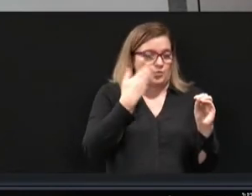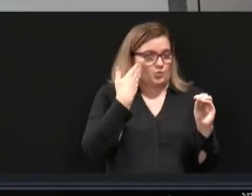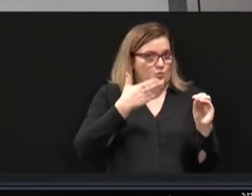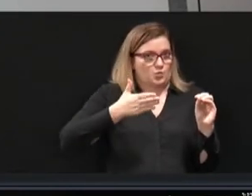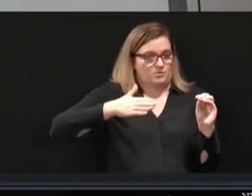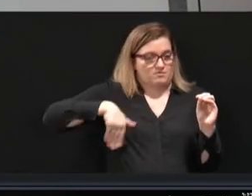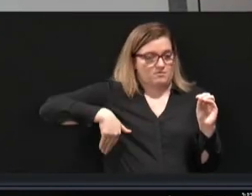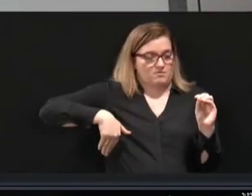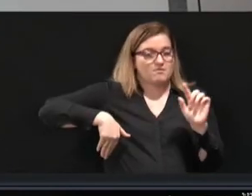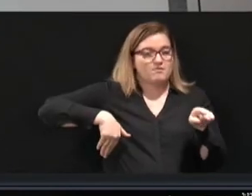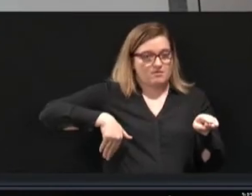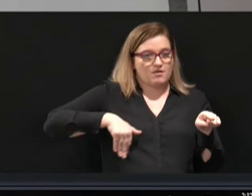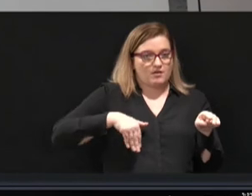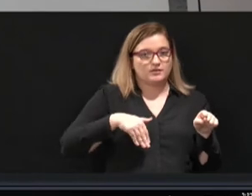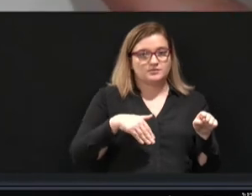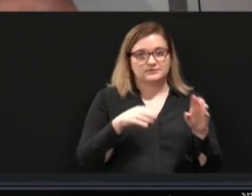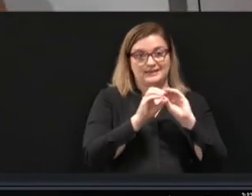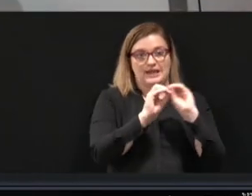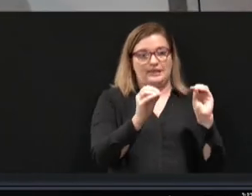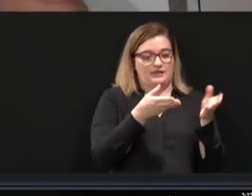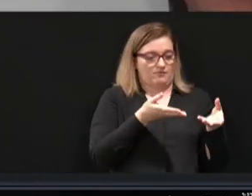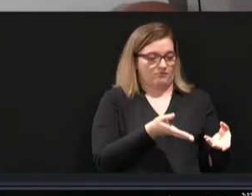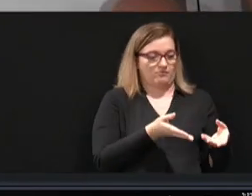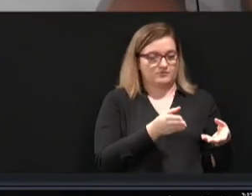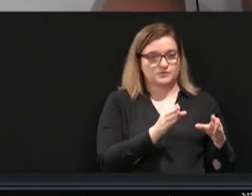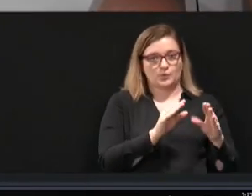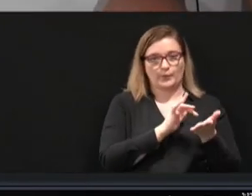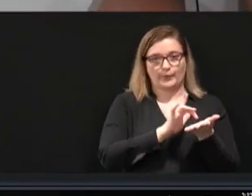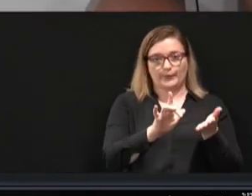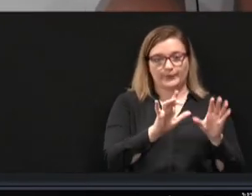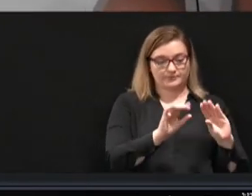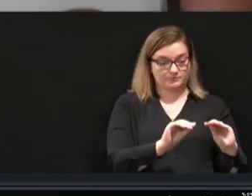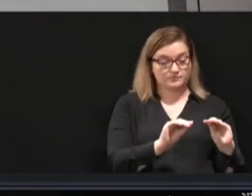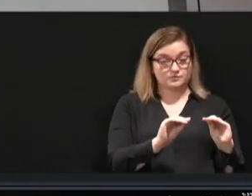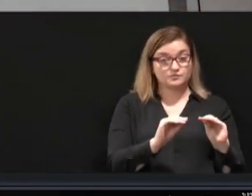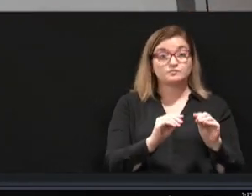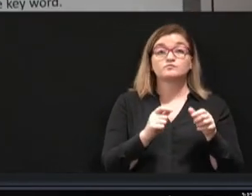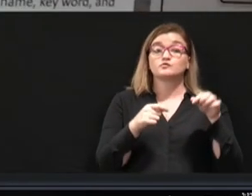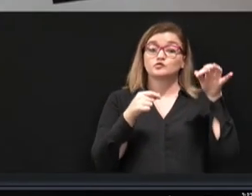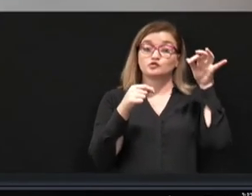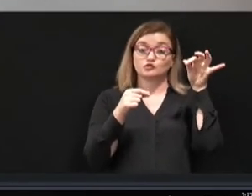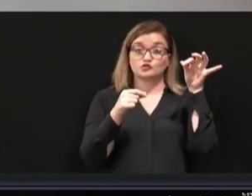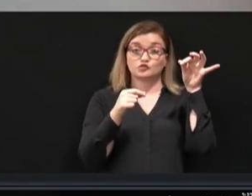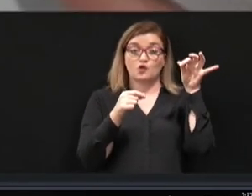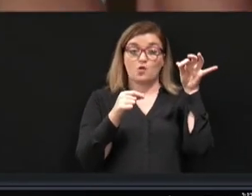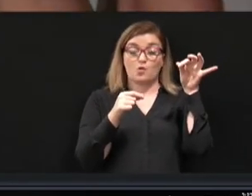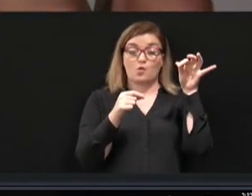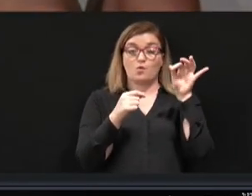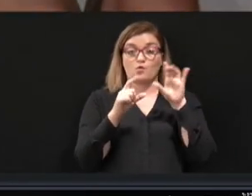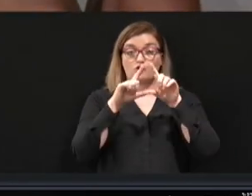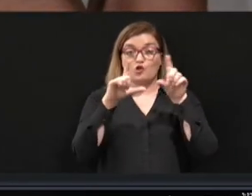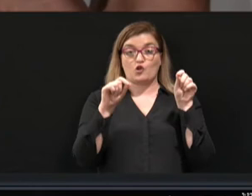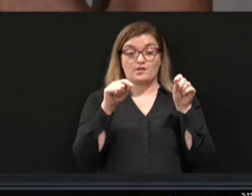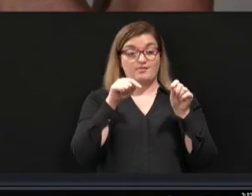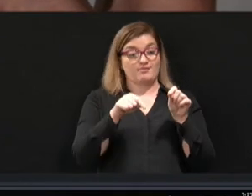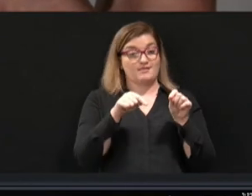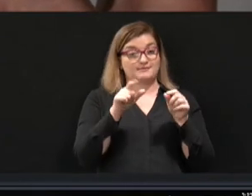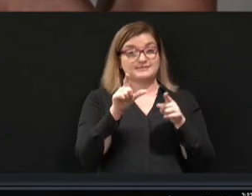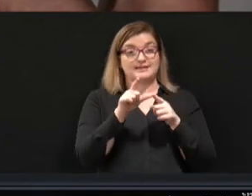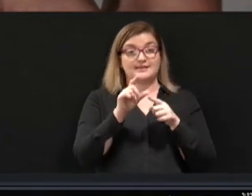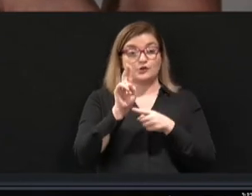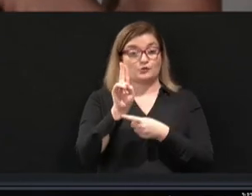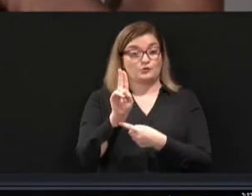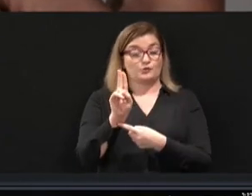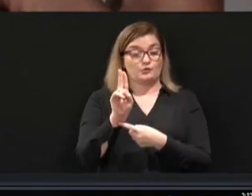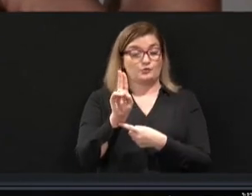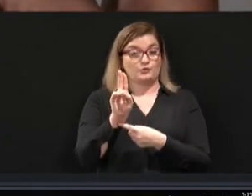you would show the card to them and you would say, this is the letter U. And then the